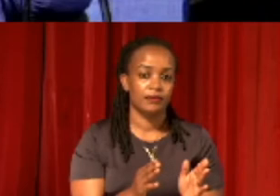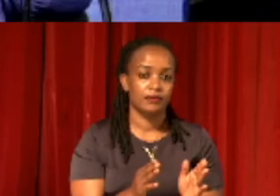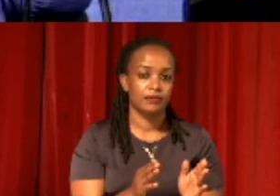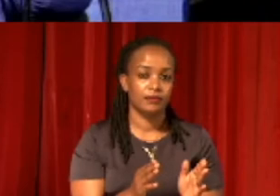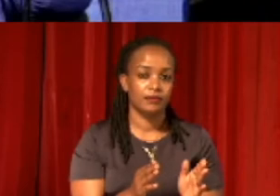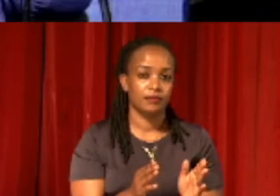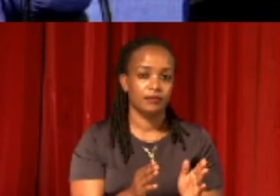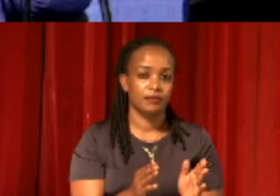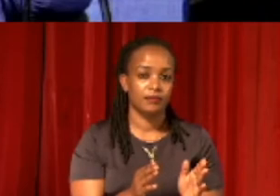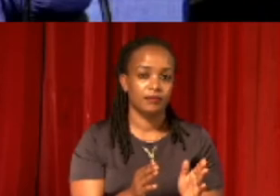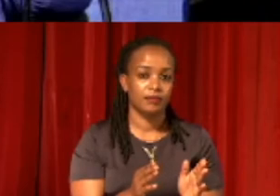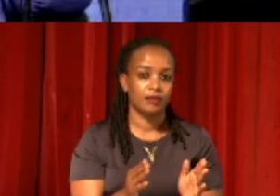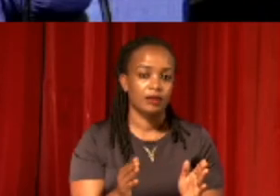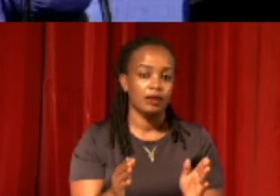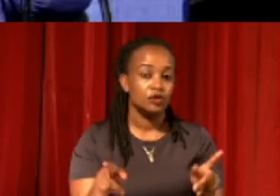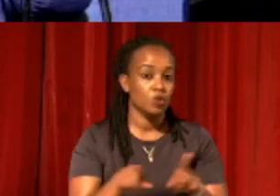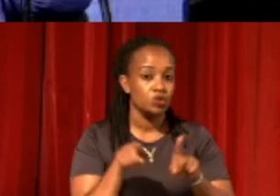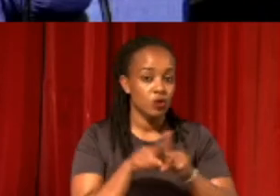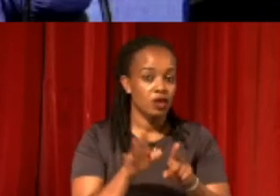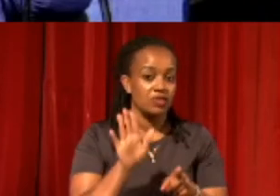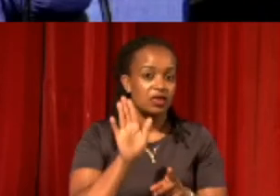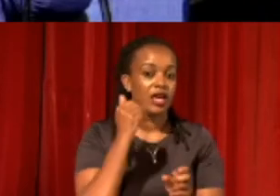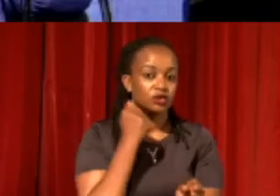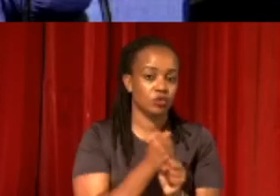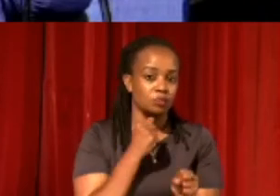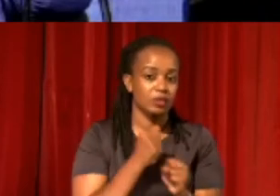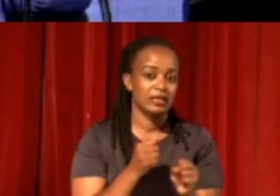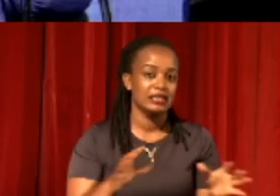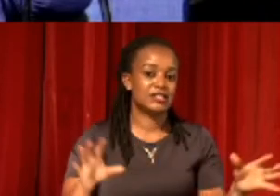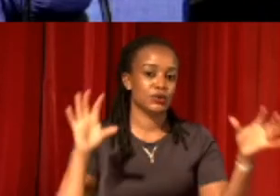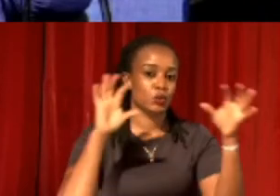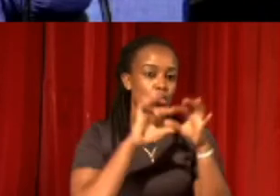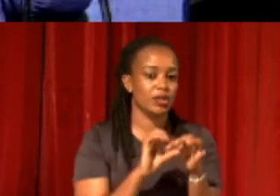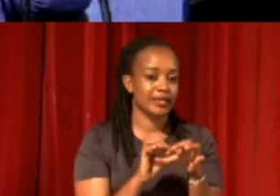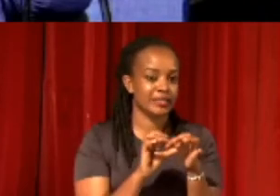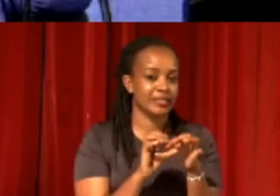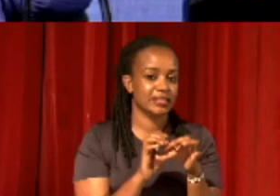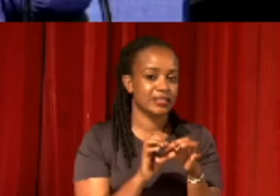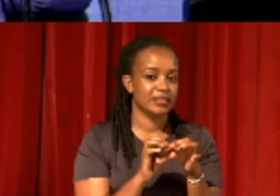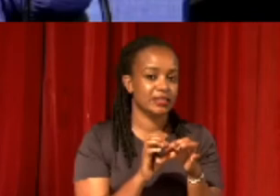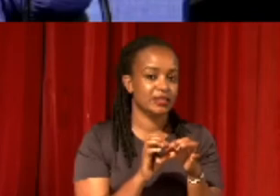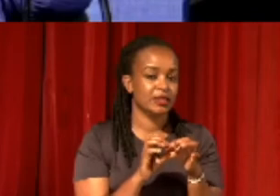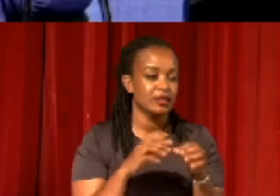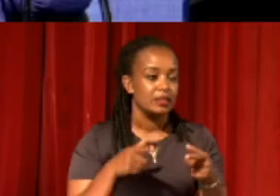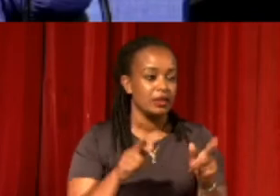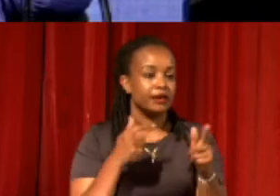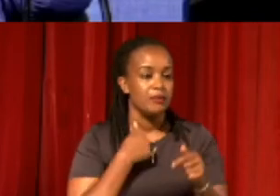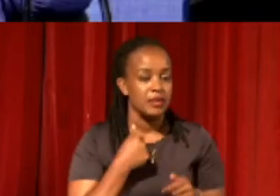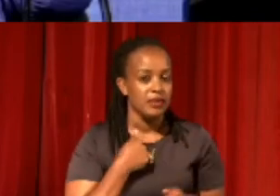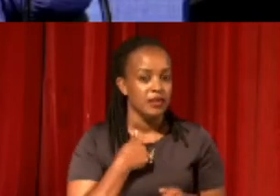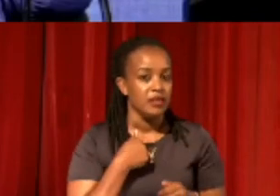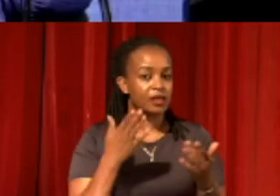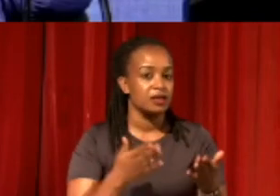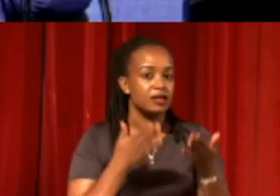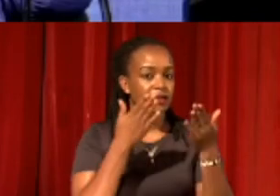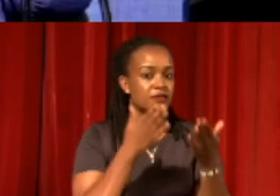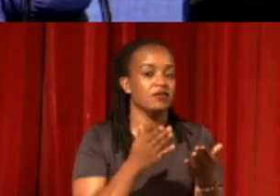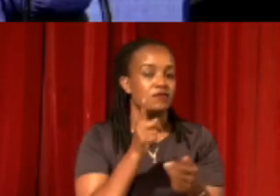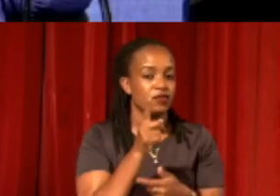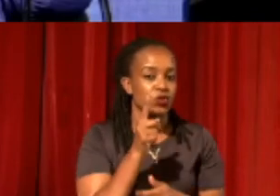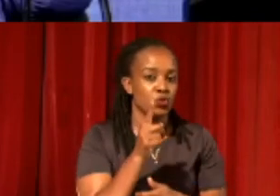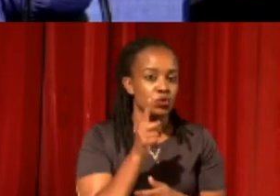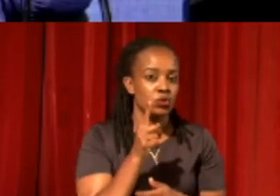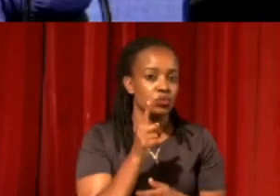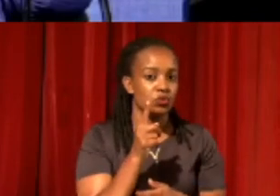come in mm. is that their job is to collect and distribute. Mm. Let me give you an analogy, mm.